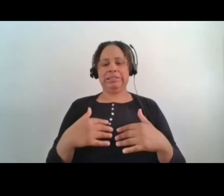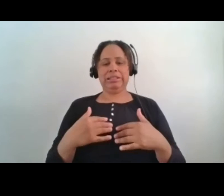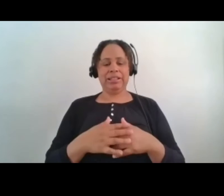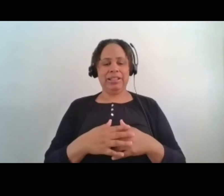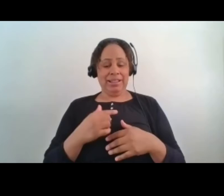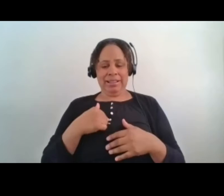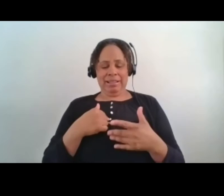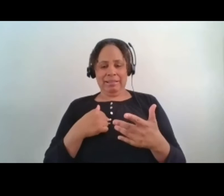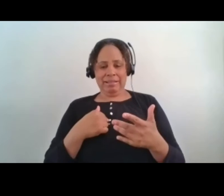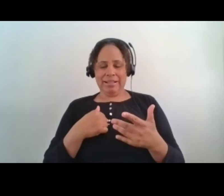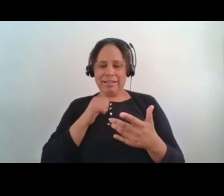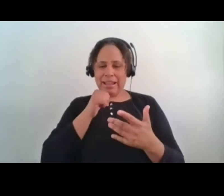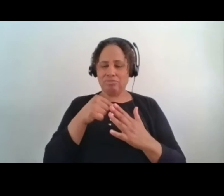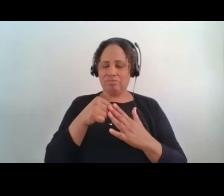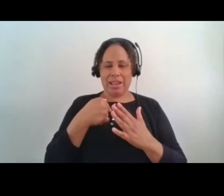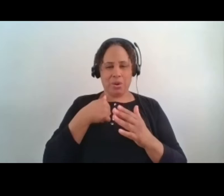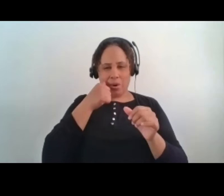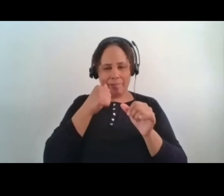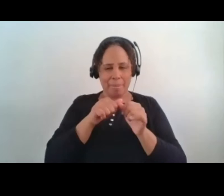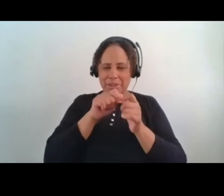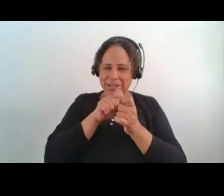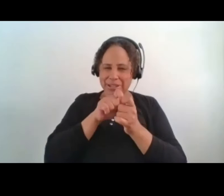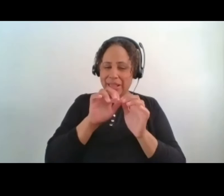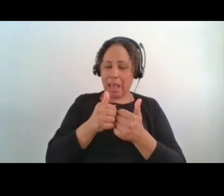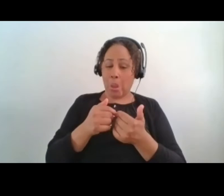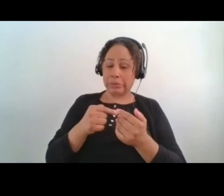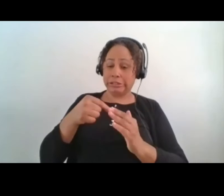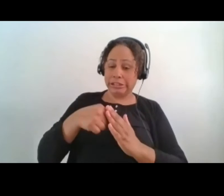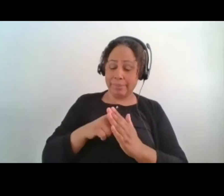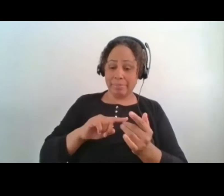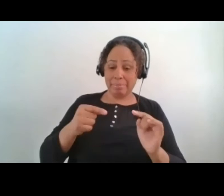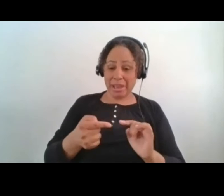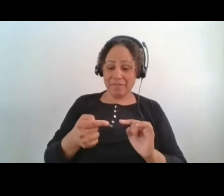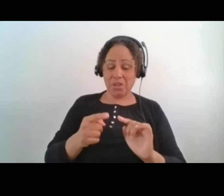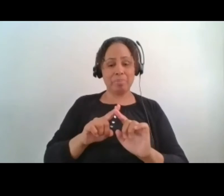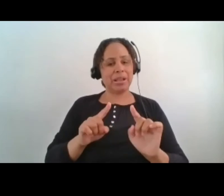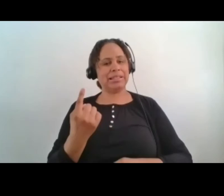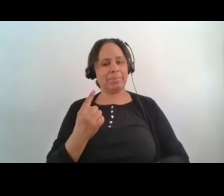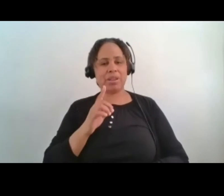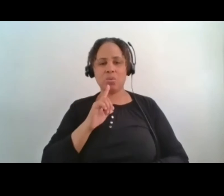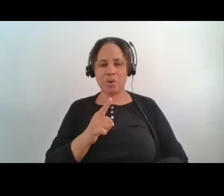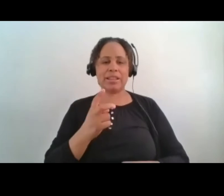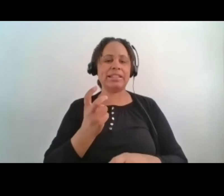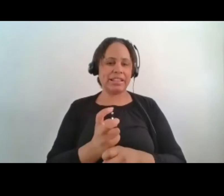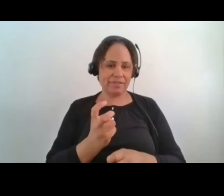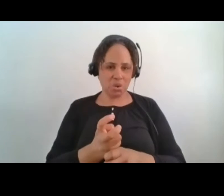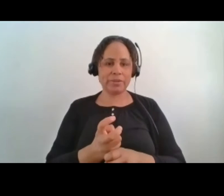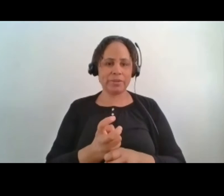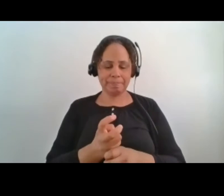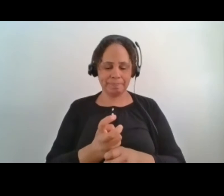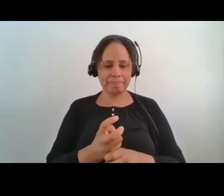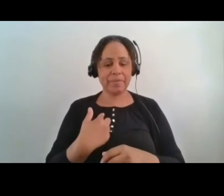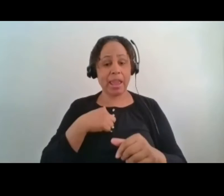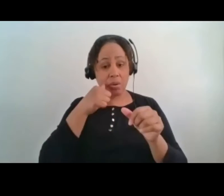guess, plays with your memories in the past. But it was something that was really difficult. I do remember that they were